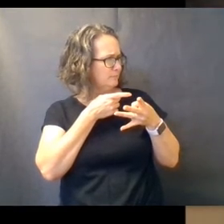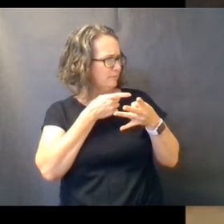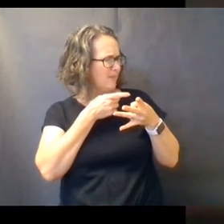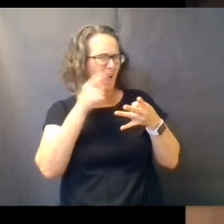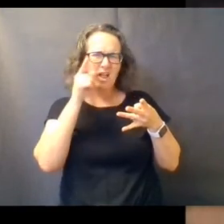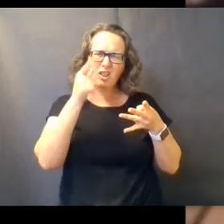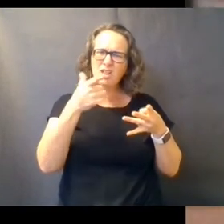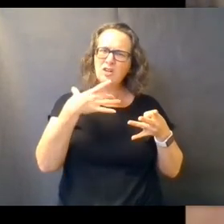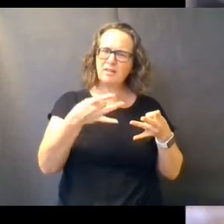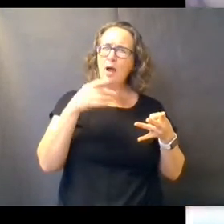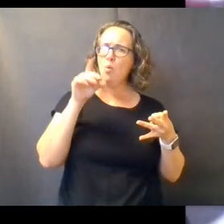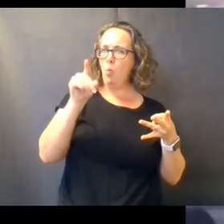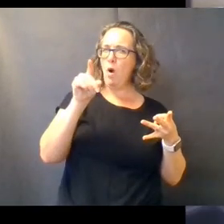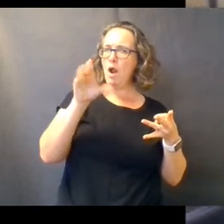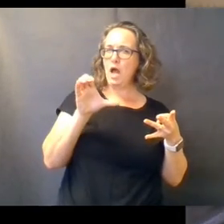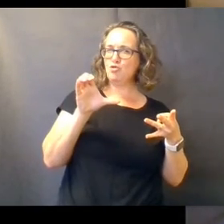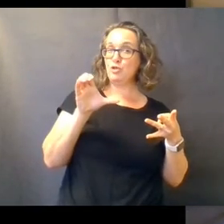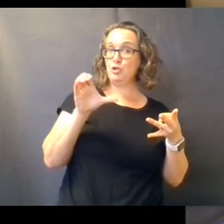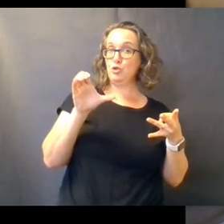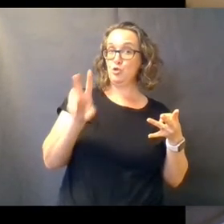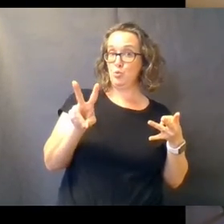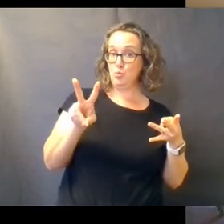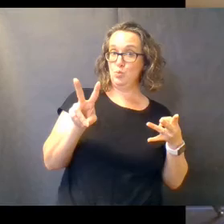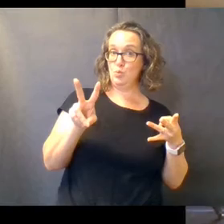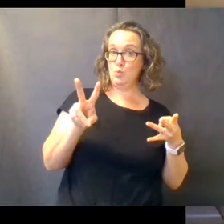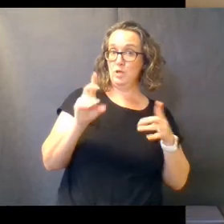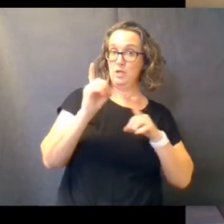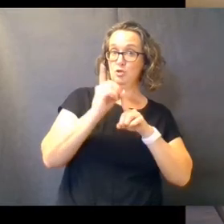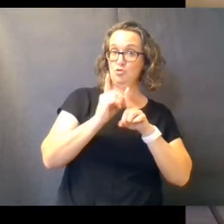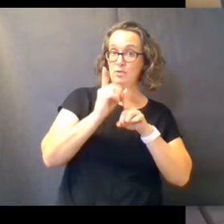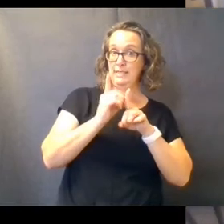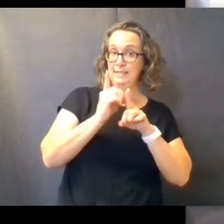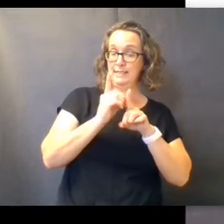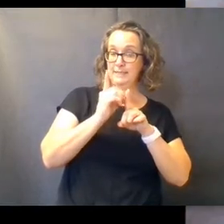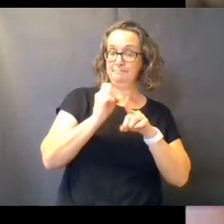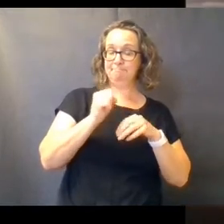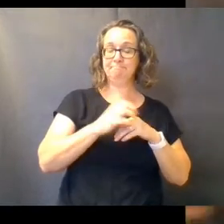looks like it's 102 degrees.